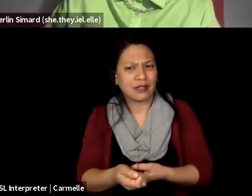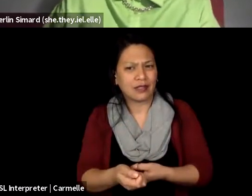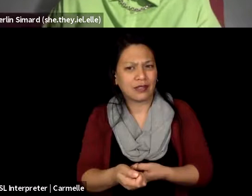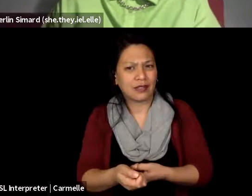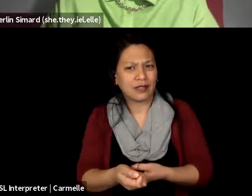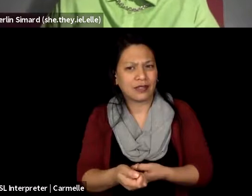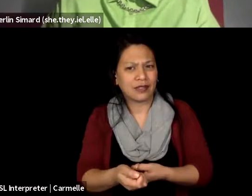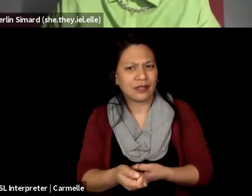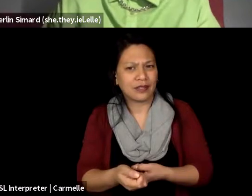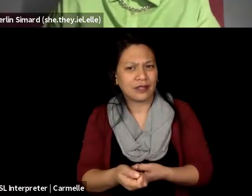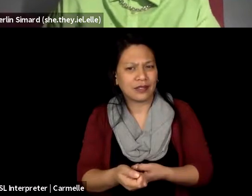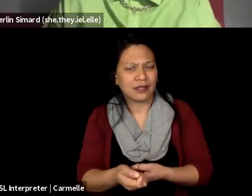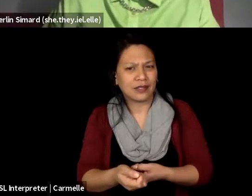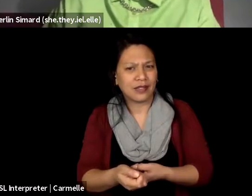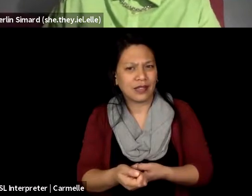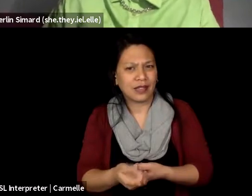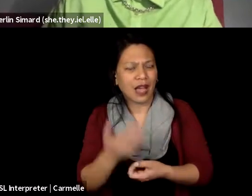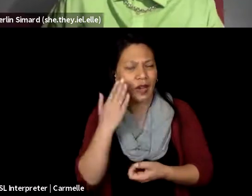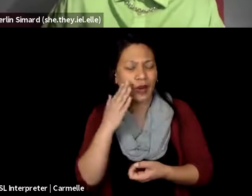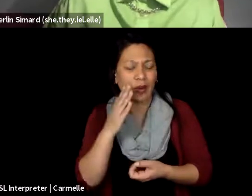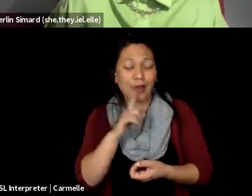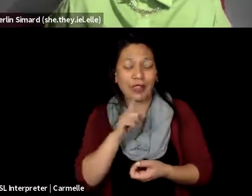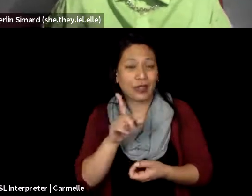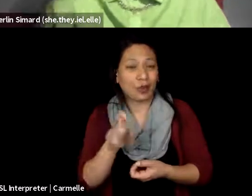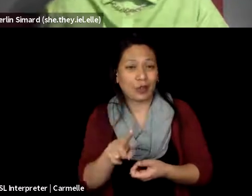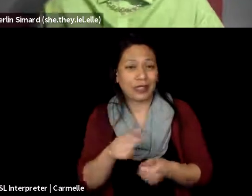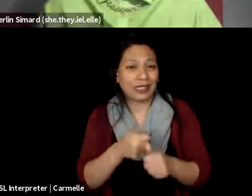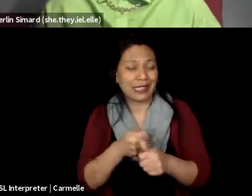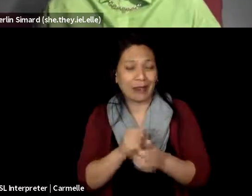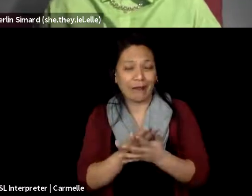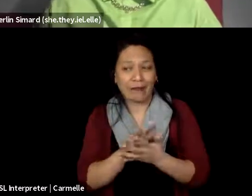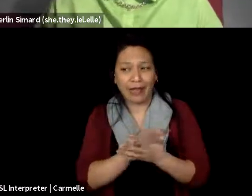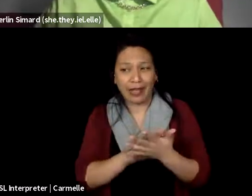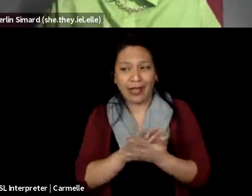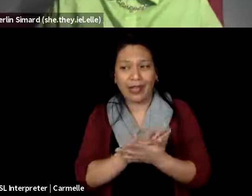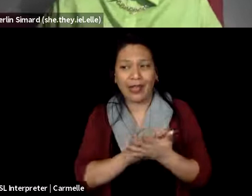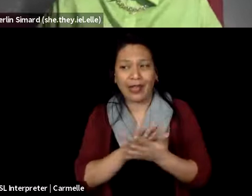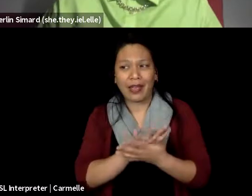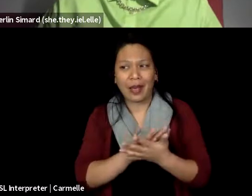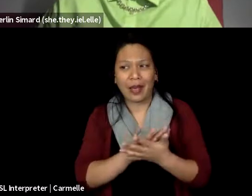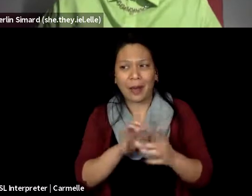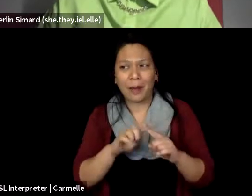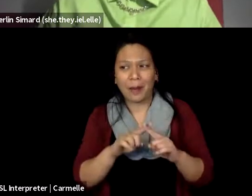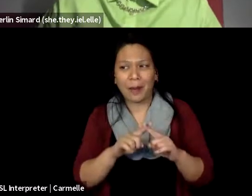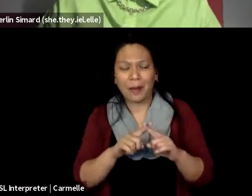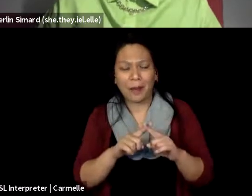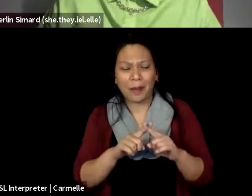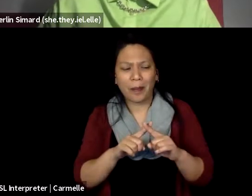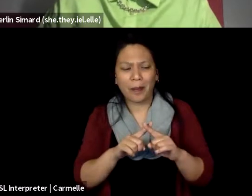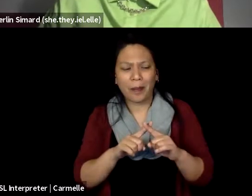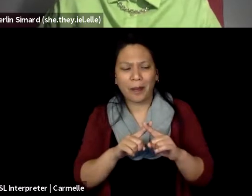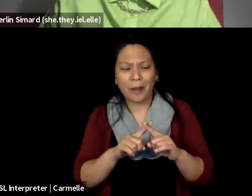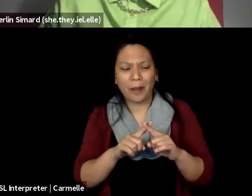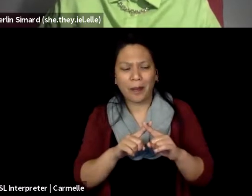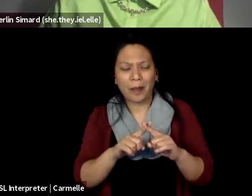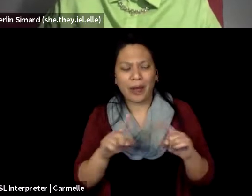and this is a really vague question, but like, how do you trust? How do you create